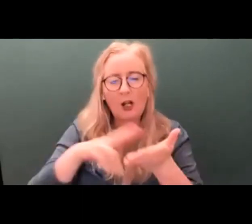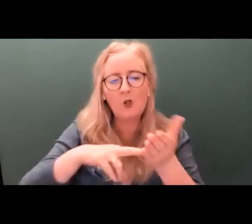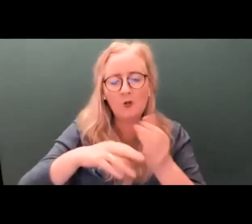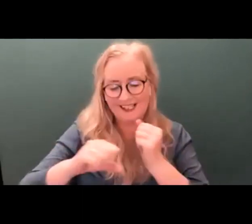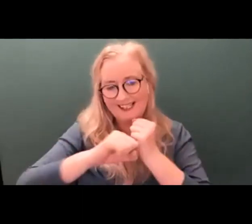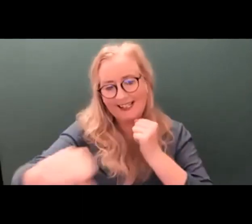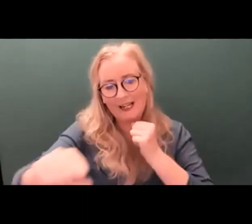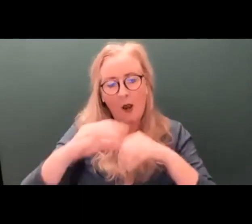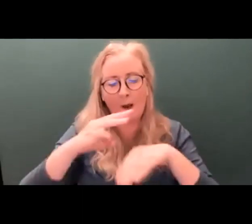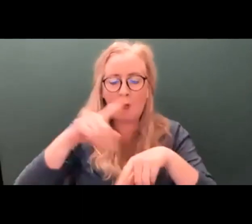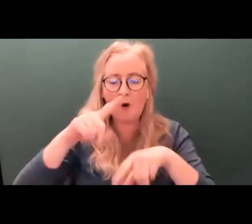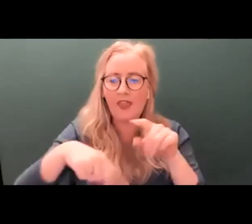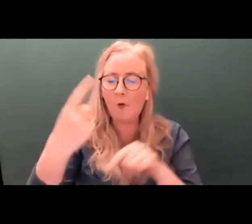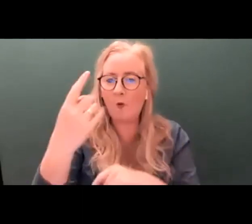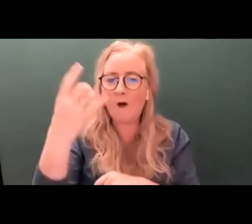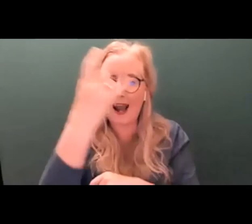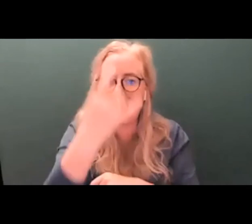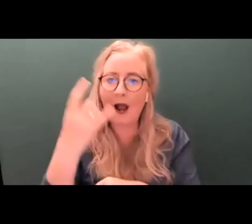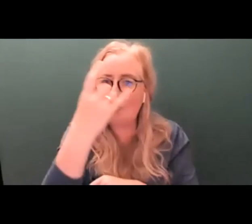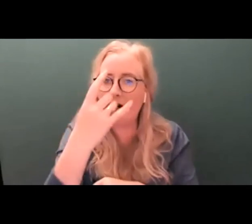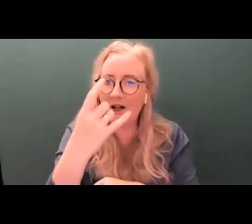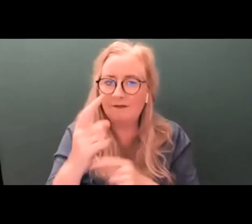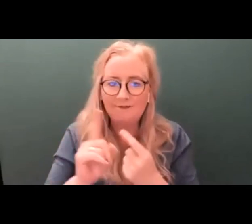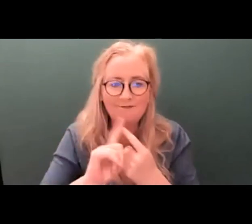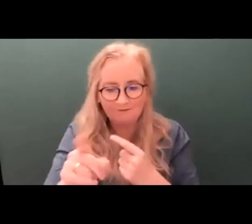an hour. An hour is perfect for them.